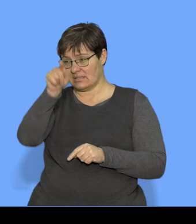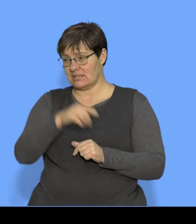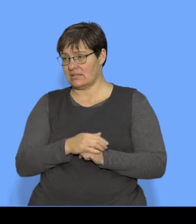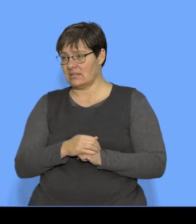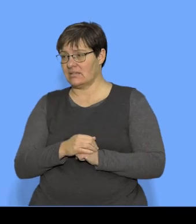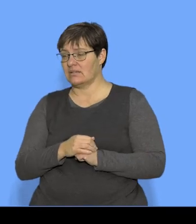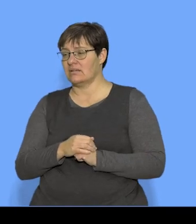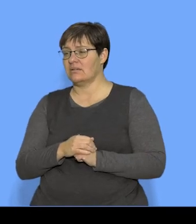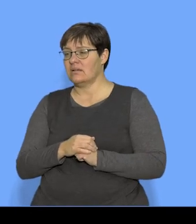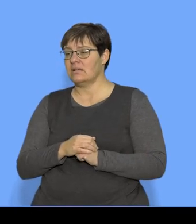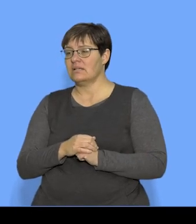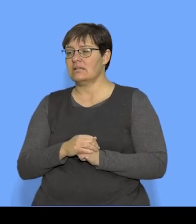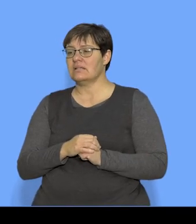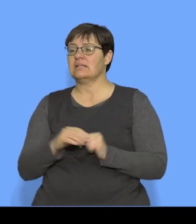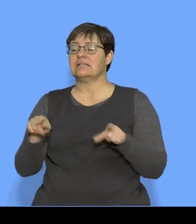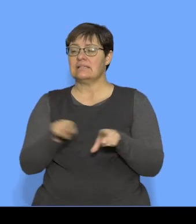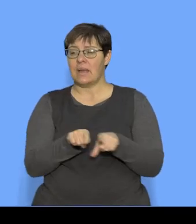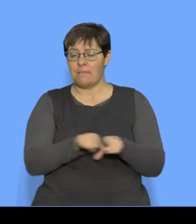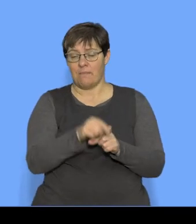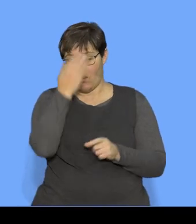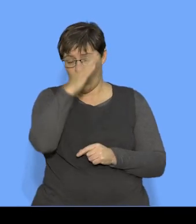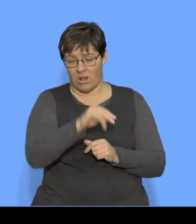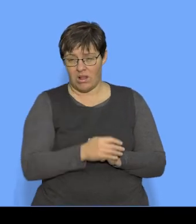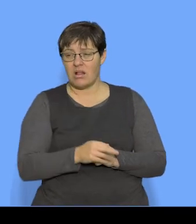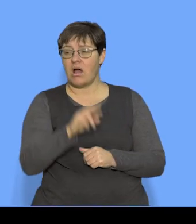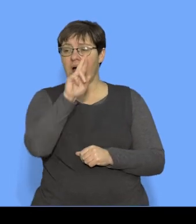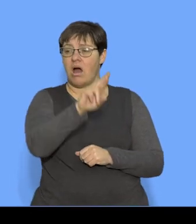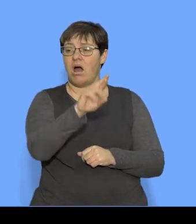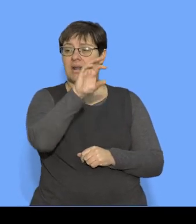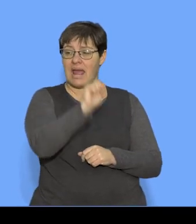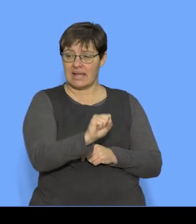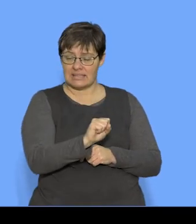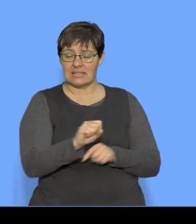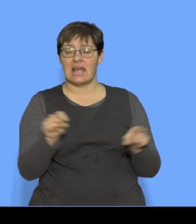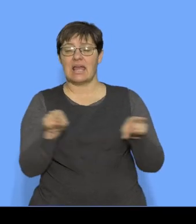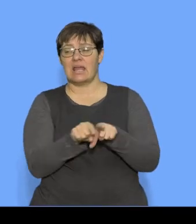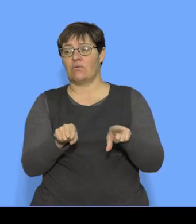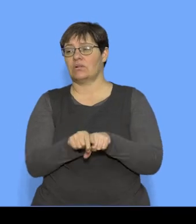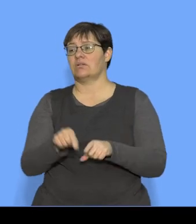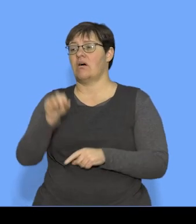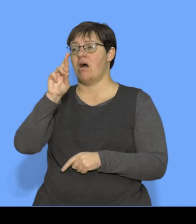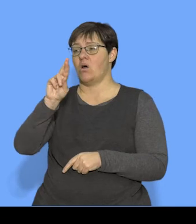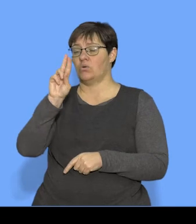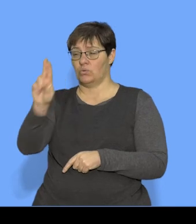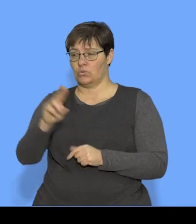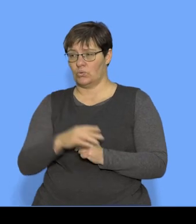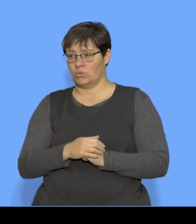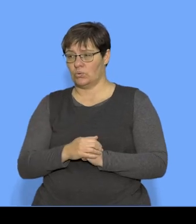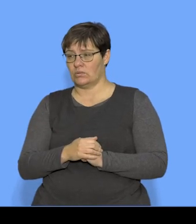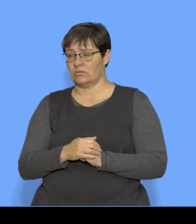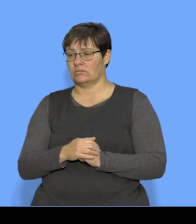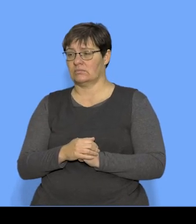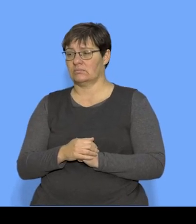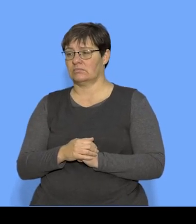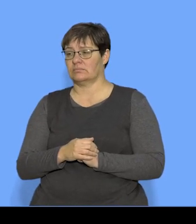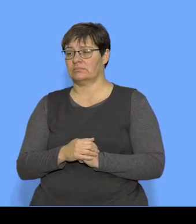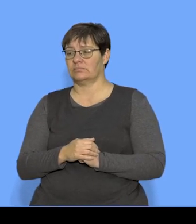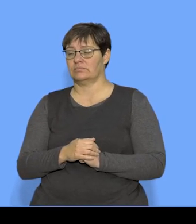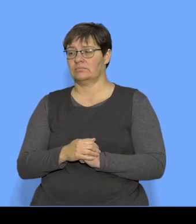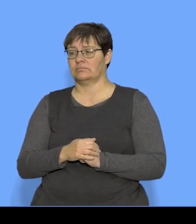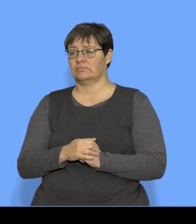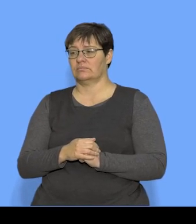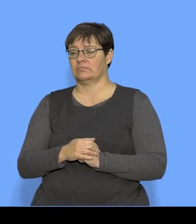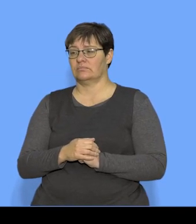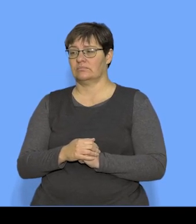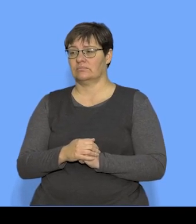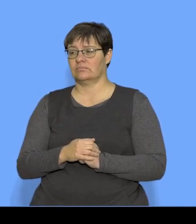that line there, right? We also know that Rs is equals to Ru. Rs